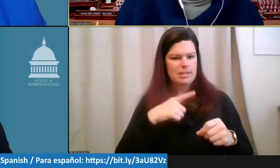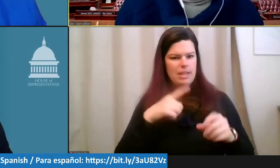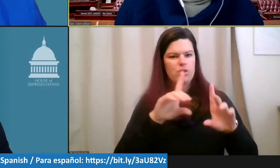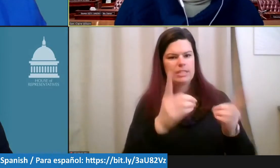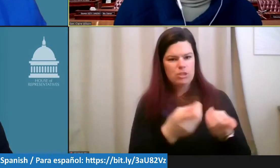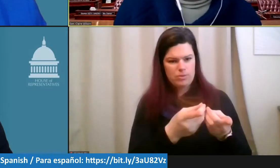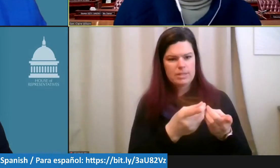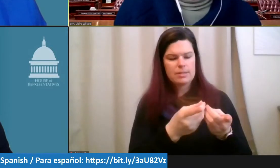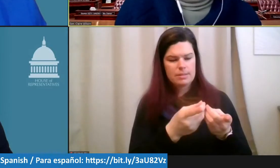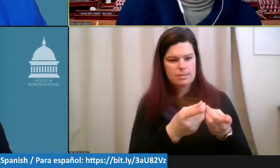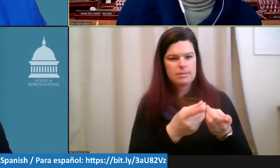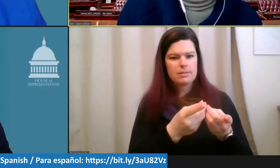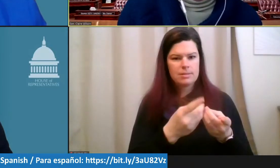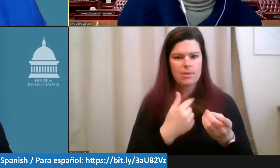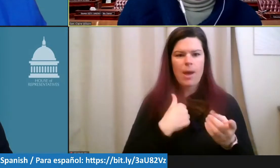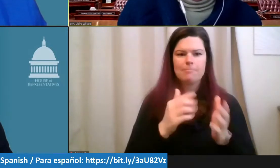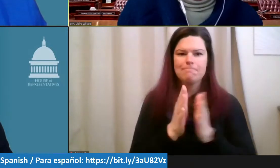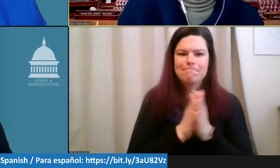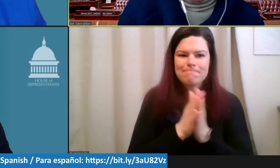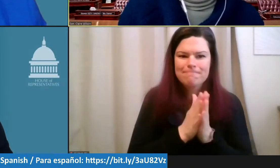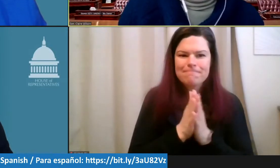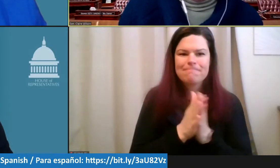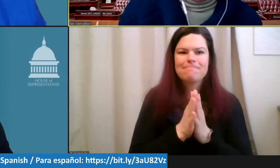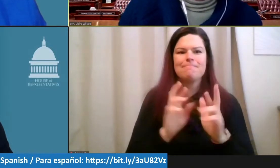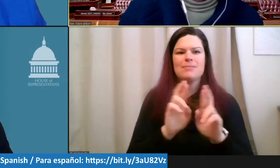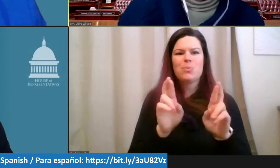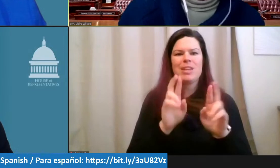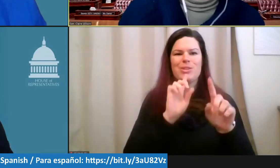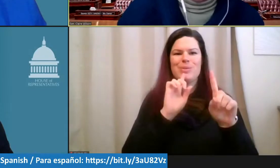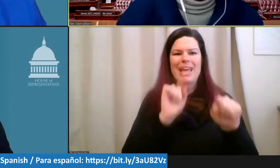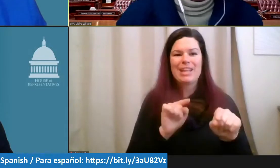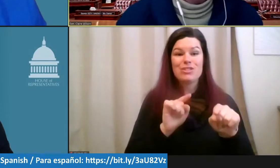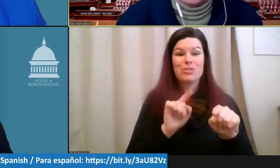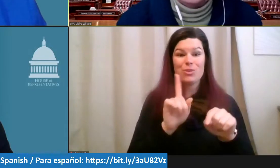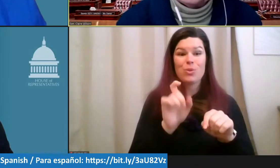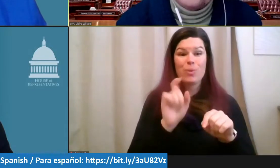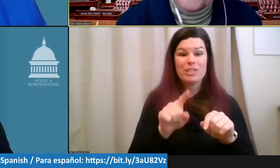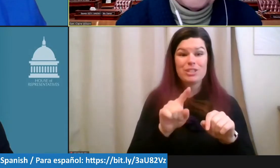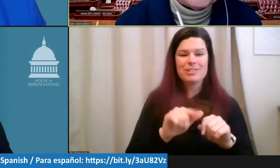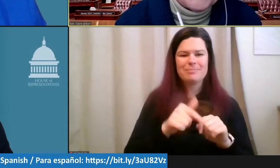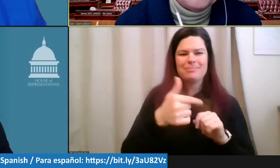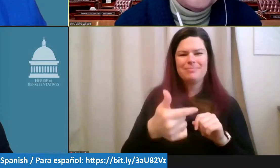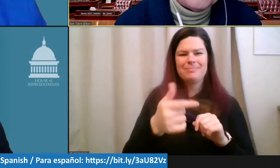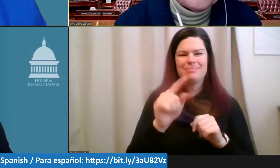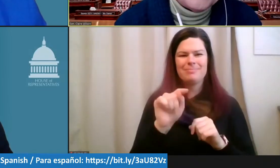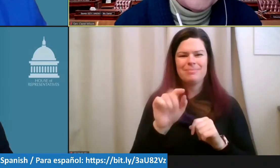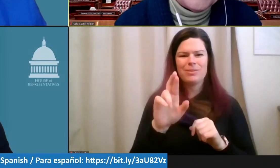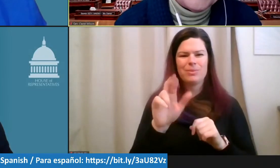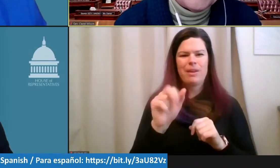wait for your questions, and we'll pass it off to Travis. Thank you so much.